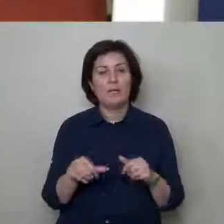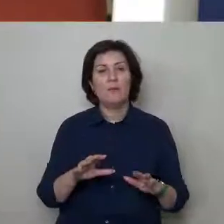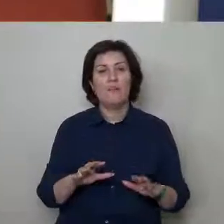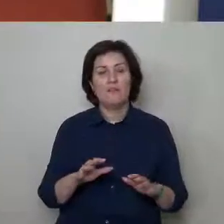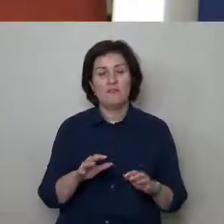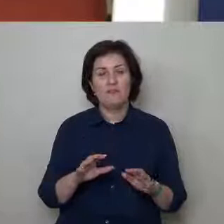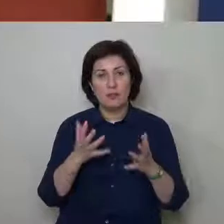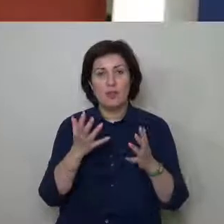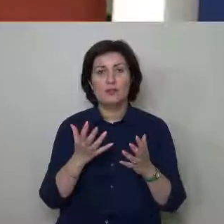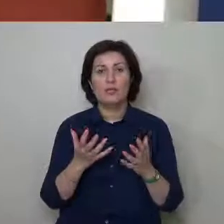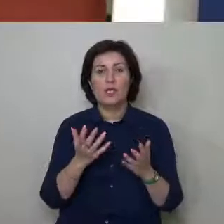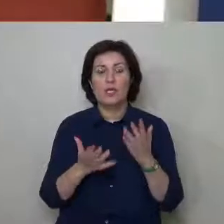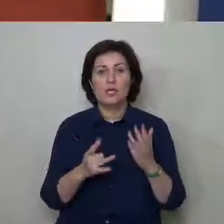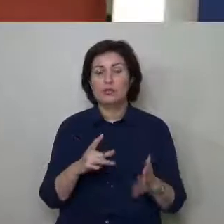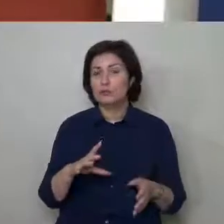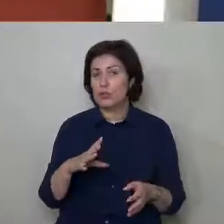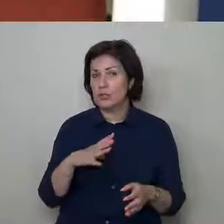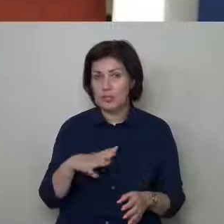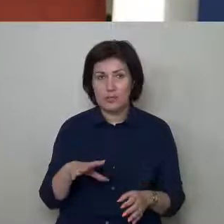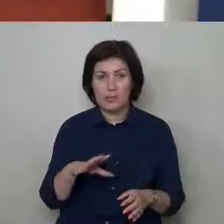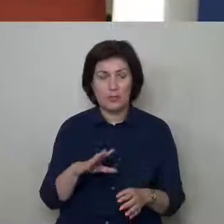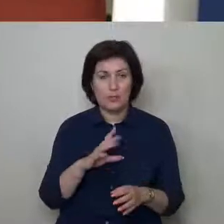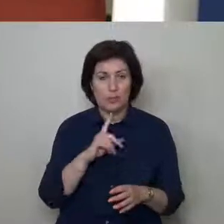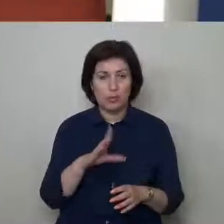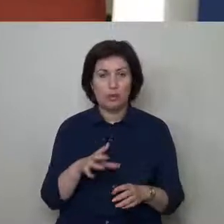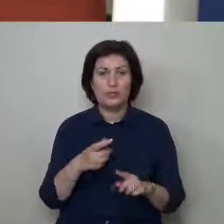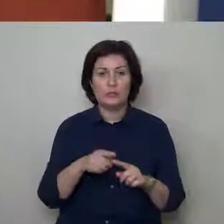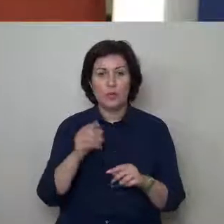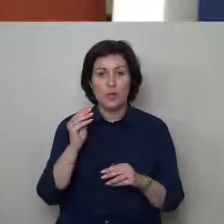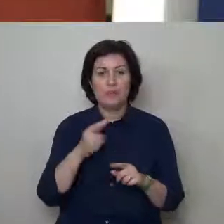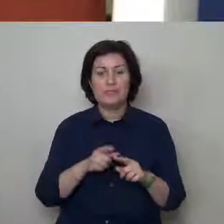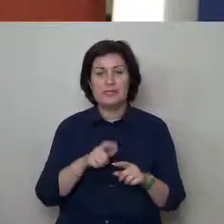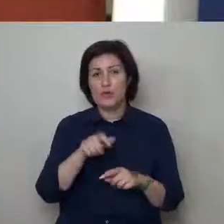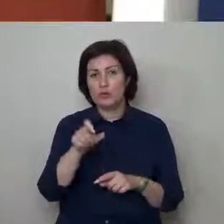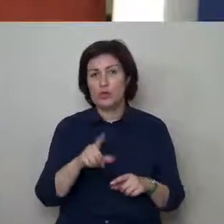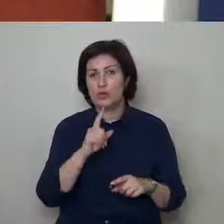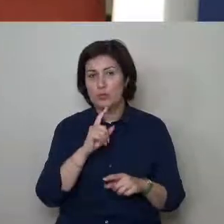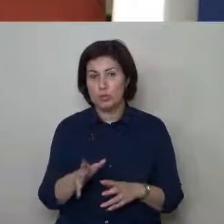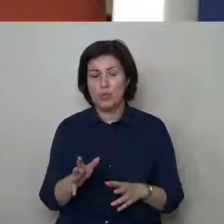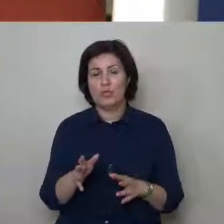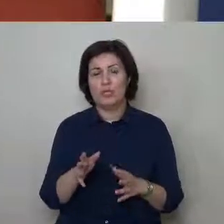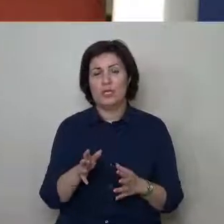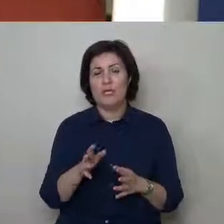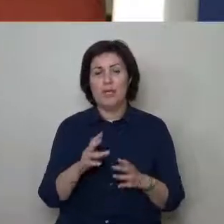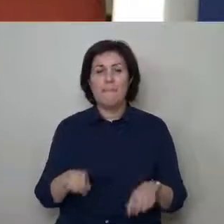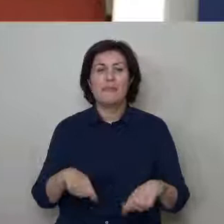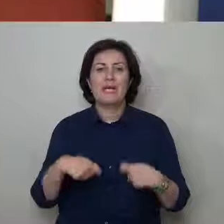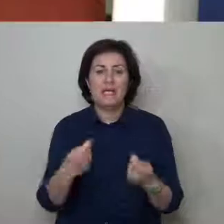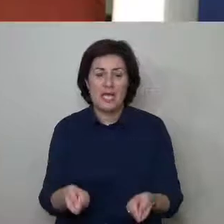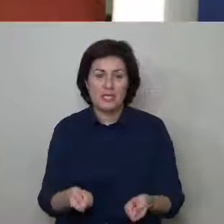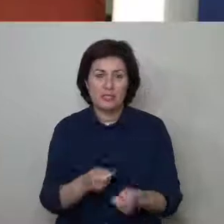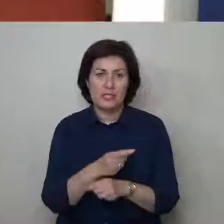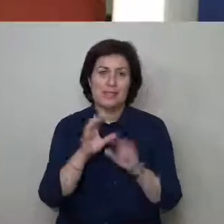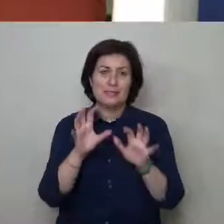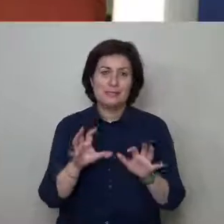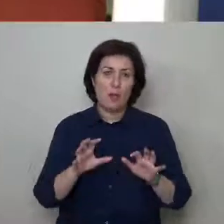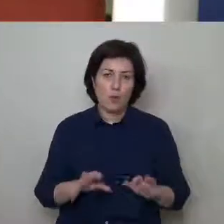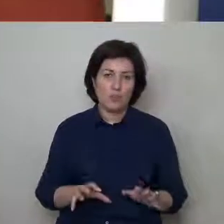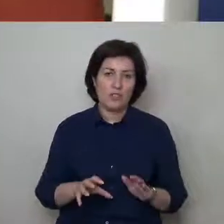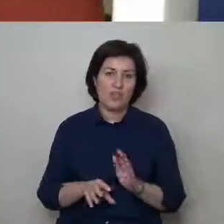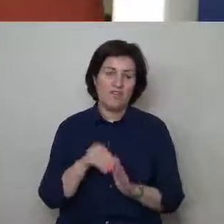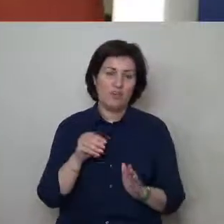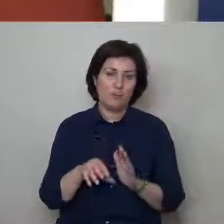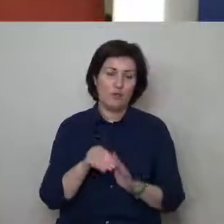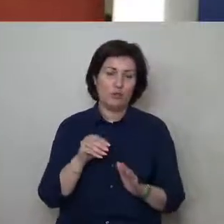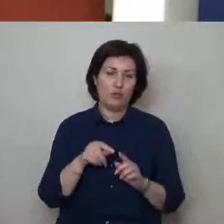However, that's except for the situation if the intention of that person would not